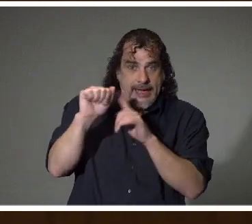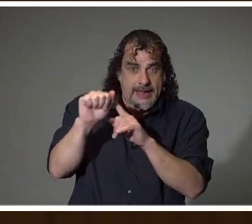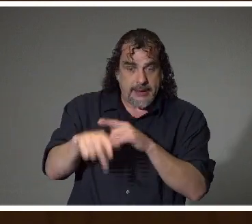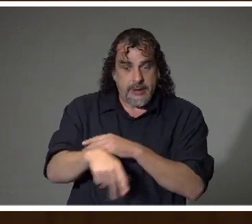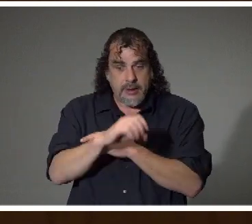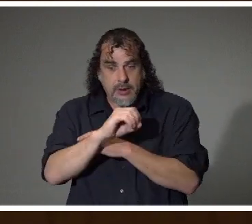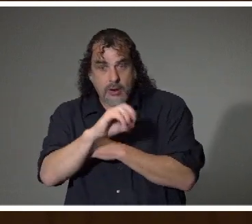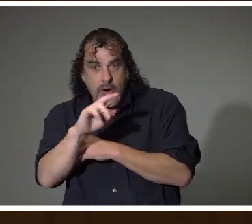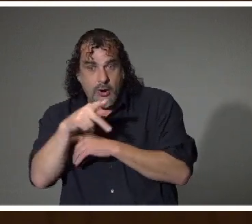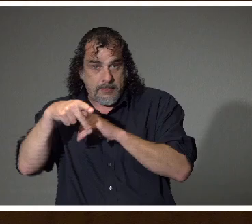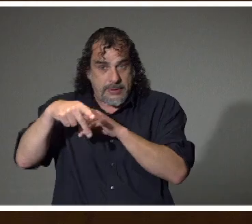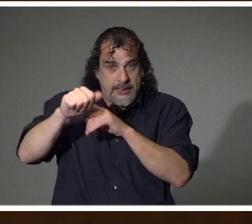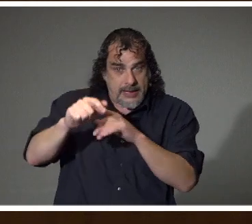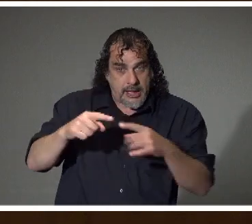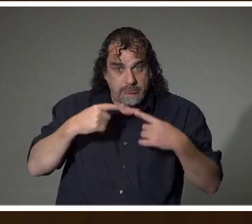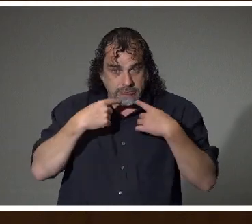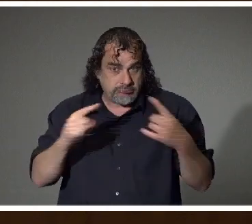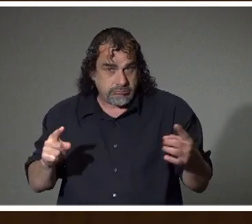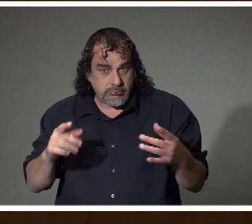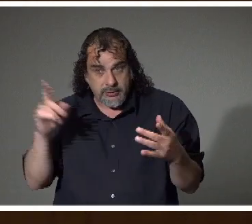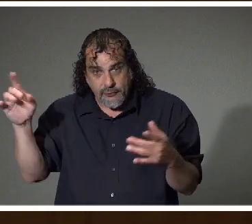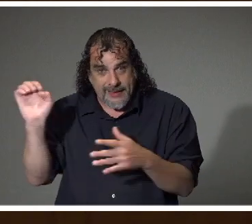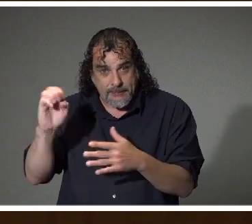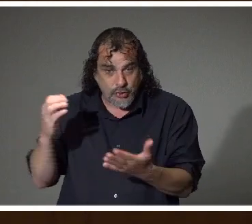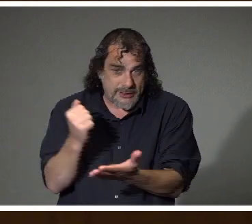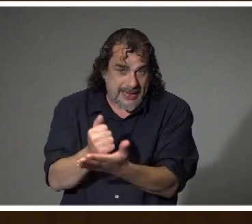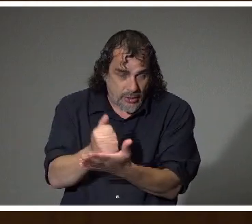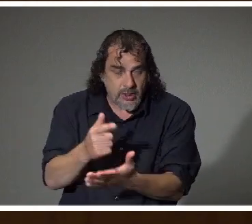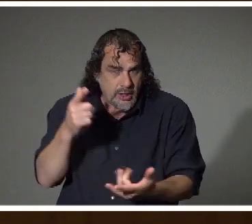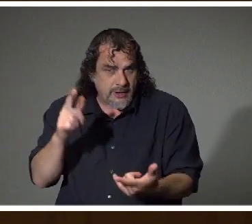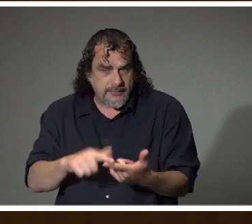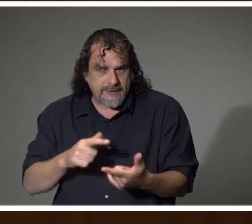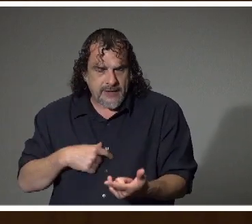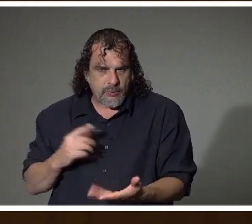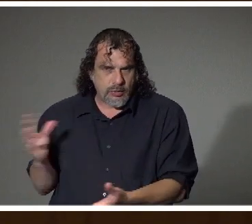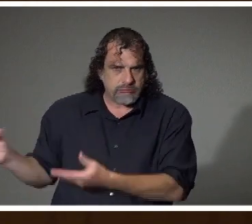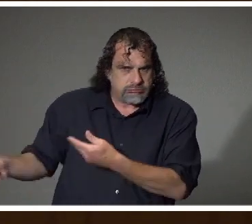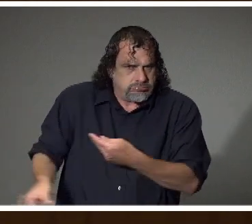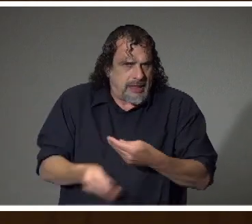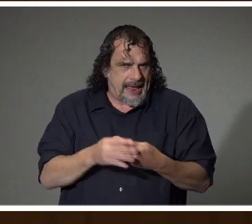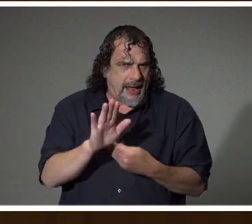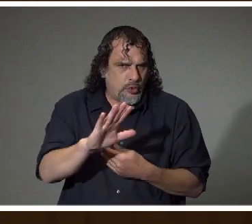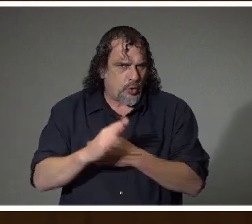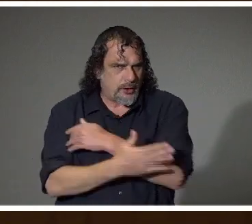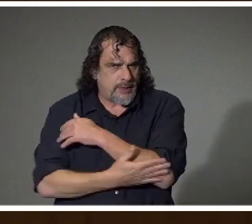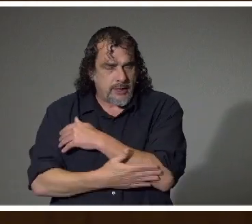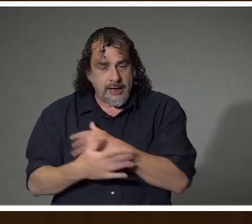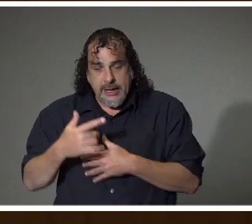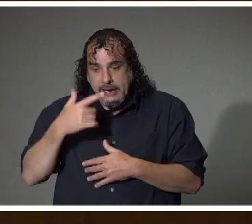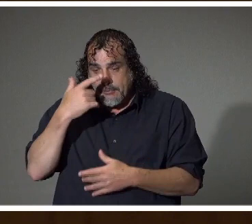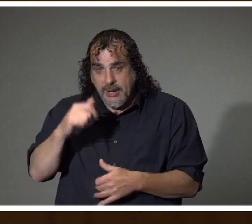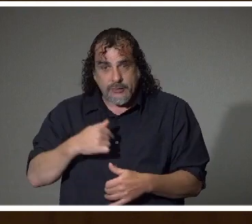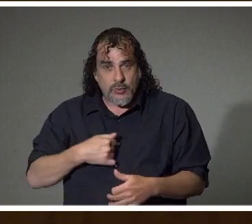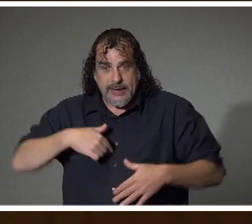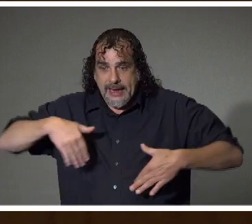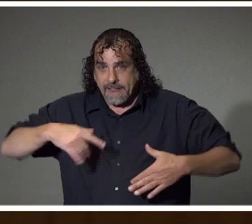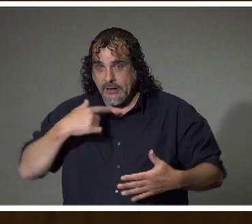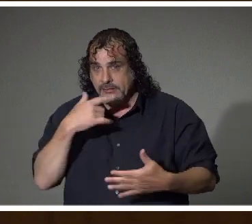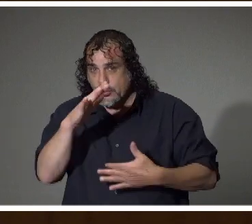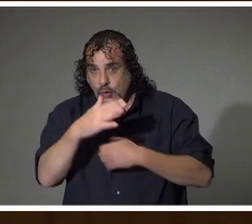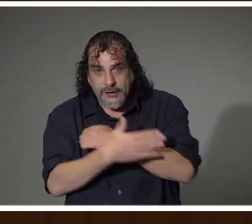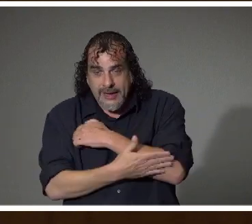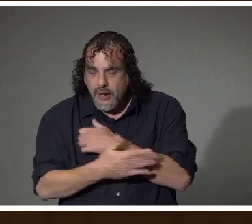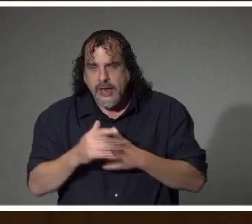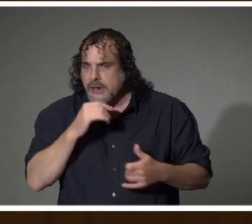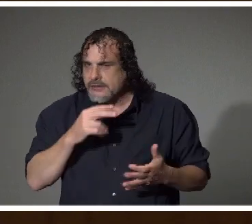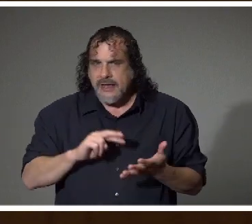and or PA declaration, then those counties can be added to that declaration. So again, just because you were not mentioned in the declaration does not